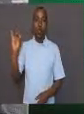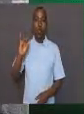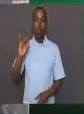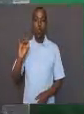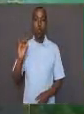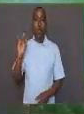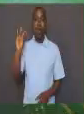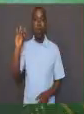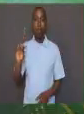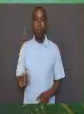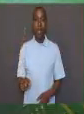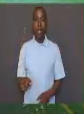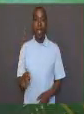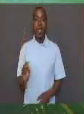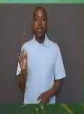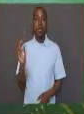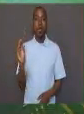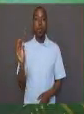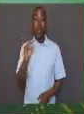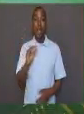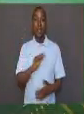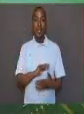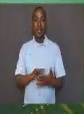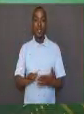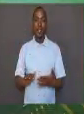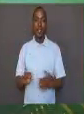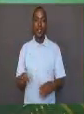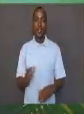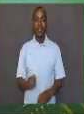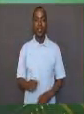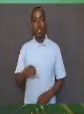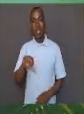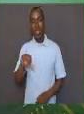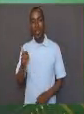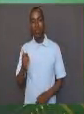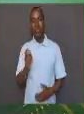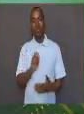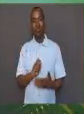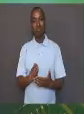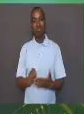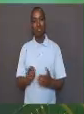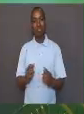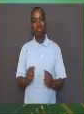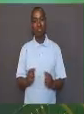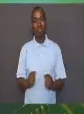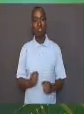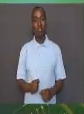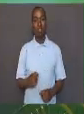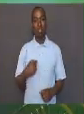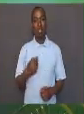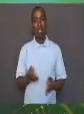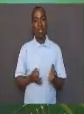bilharzias. You may have thought of a few other biologists that I have not